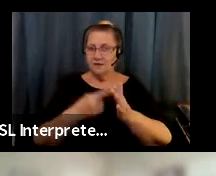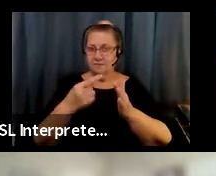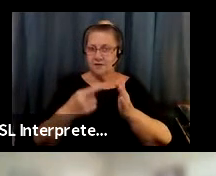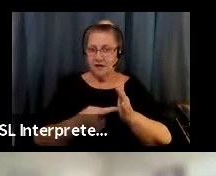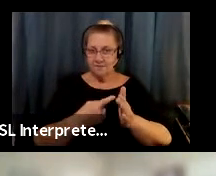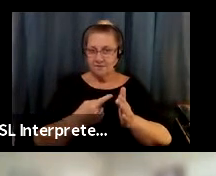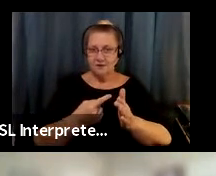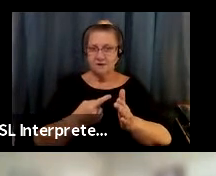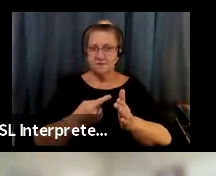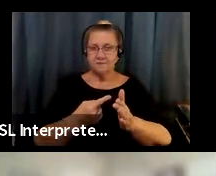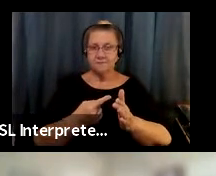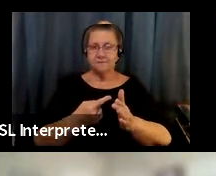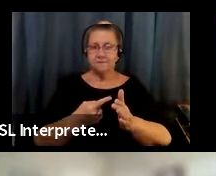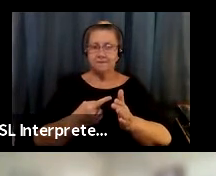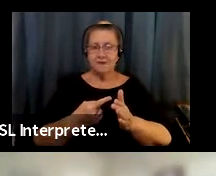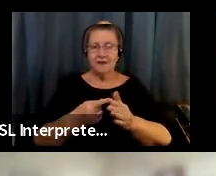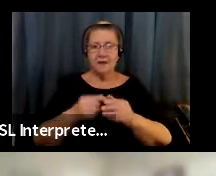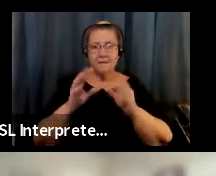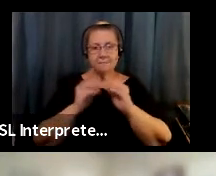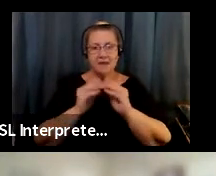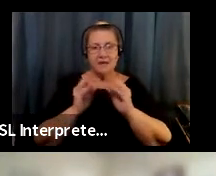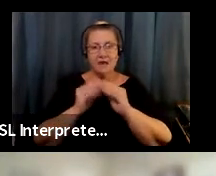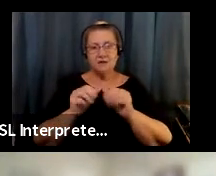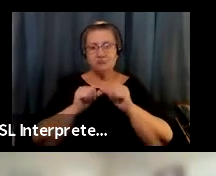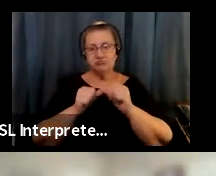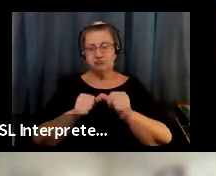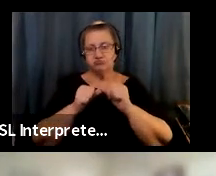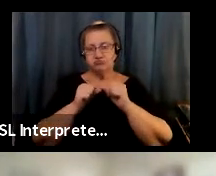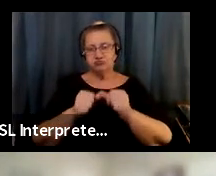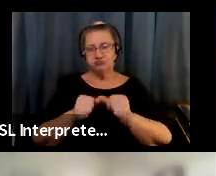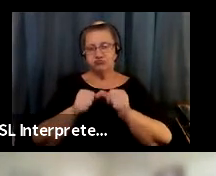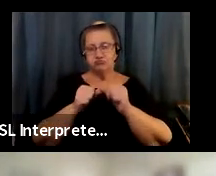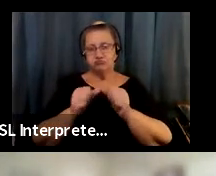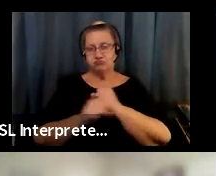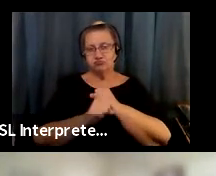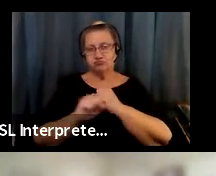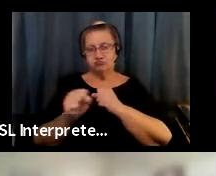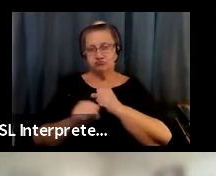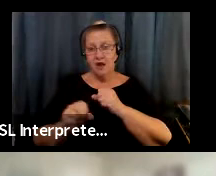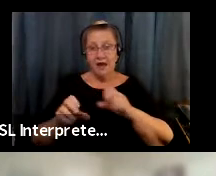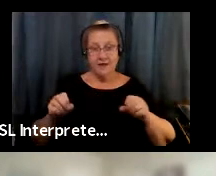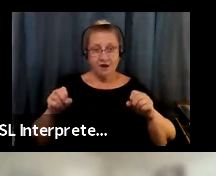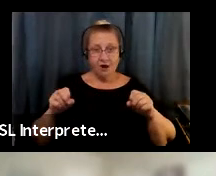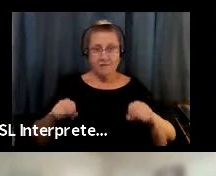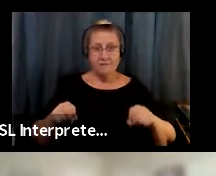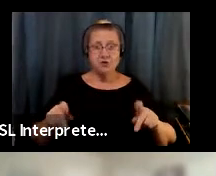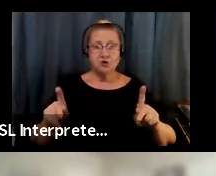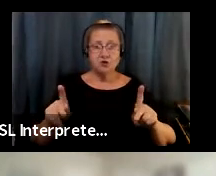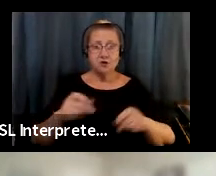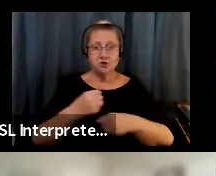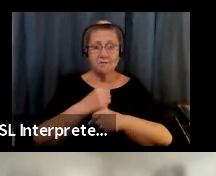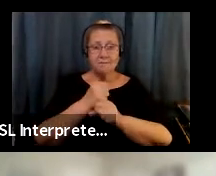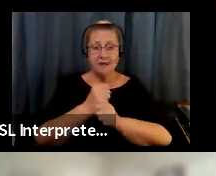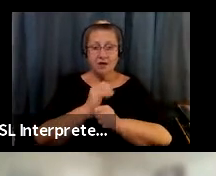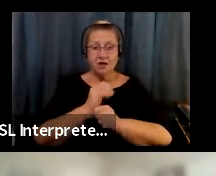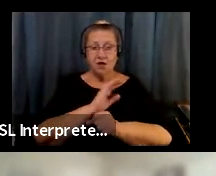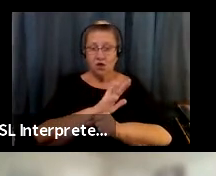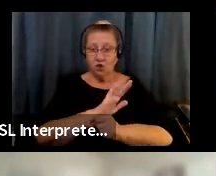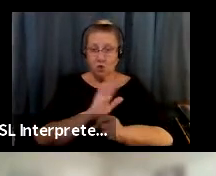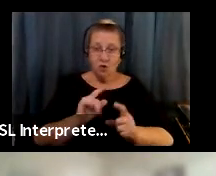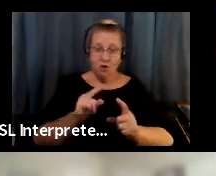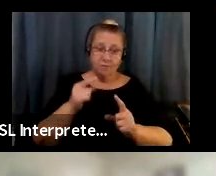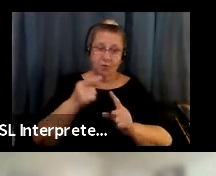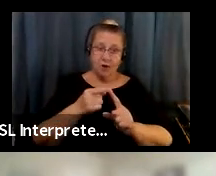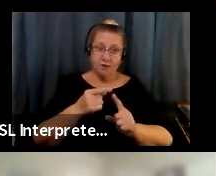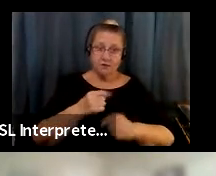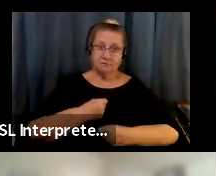long meetings and the opportunity to make your point wasn't always available